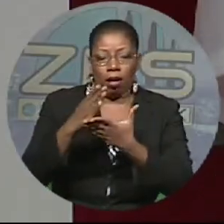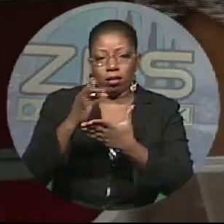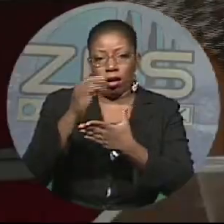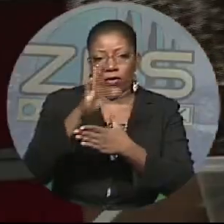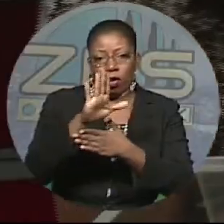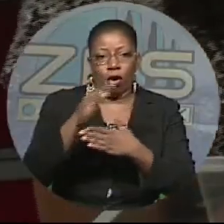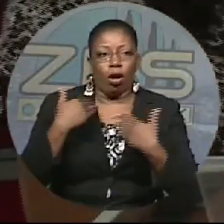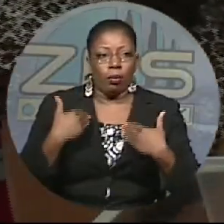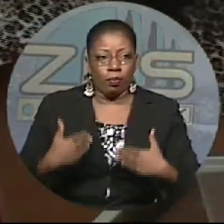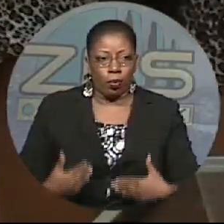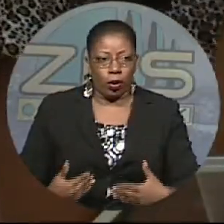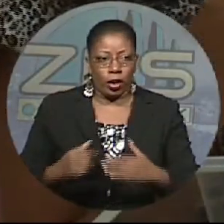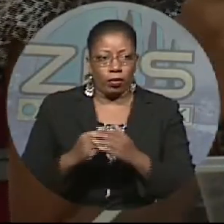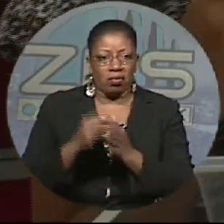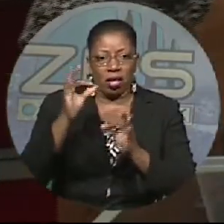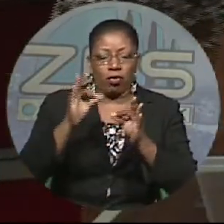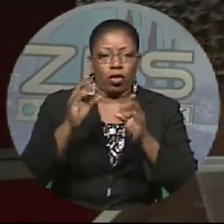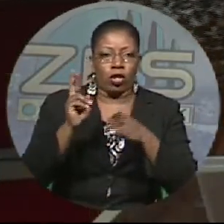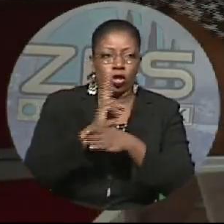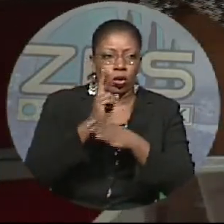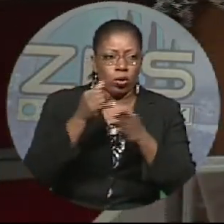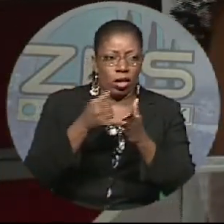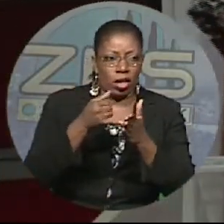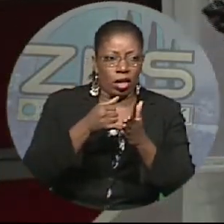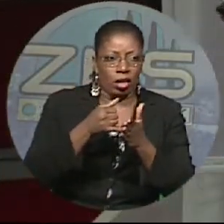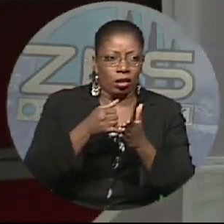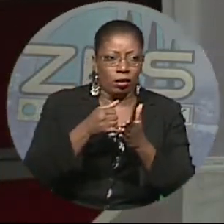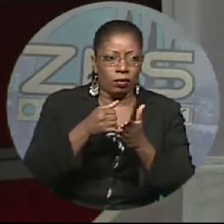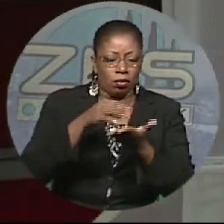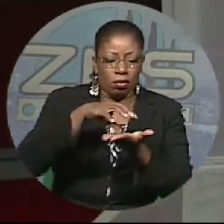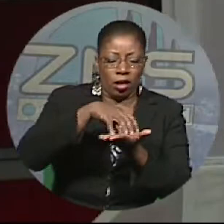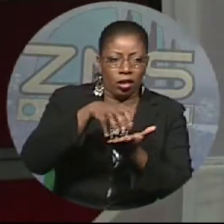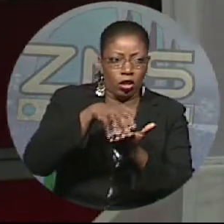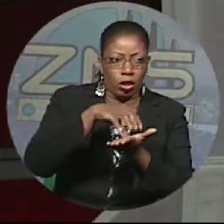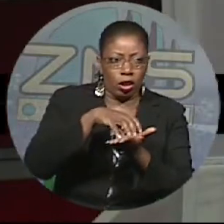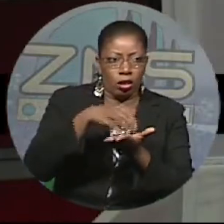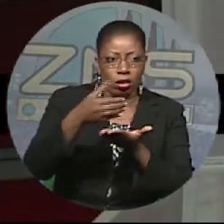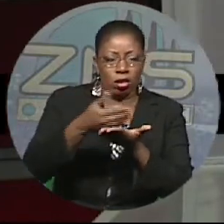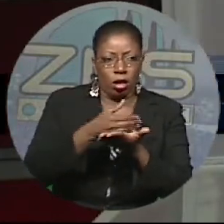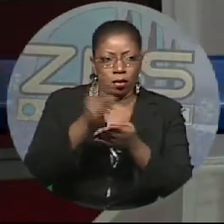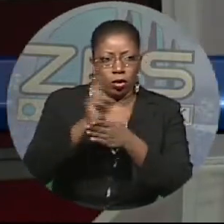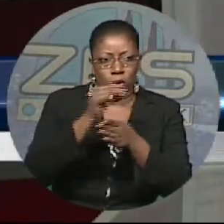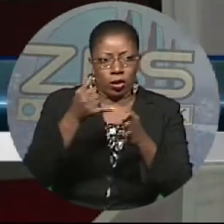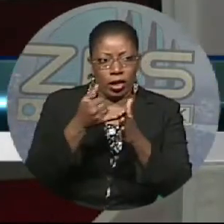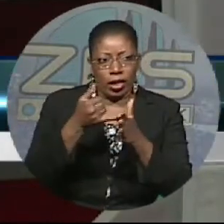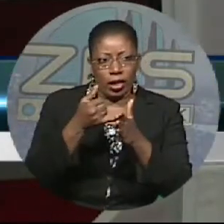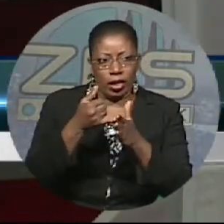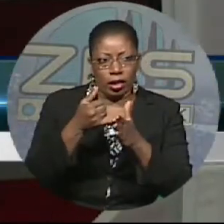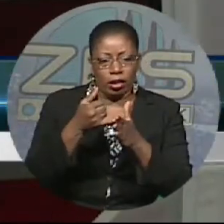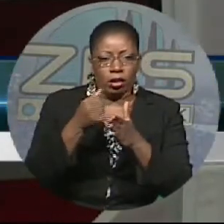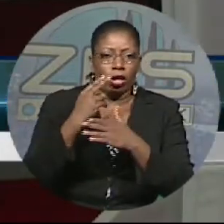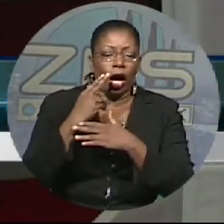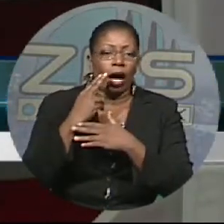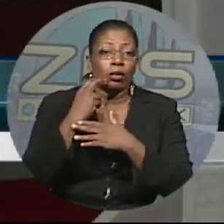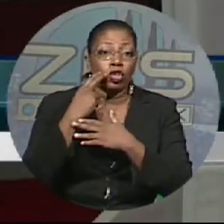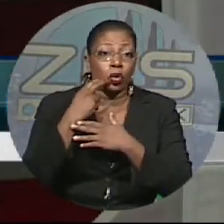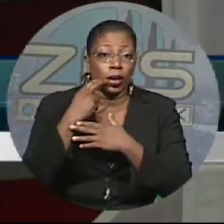body. So people use it in brownies, people use it in tea, people